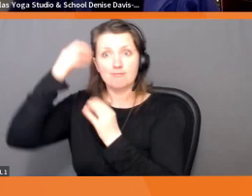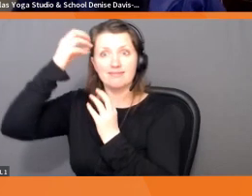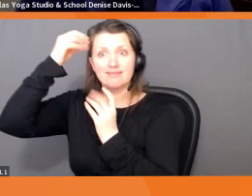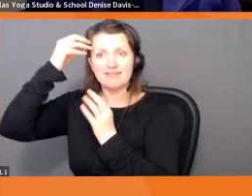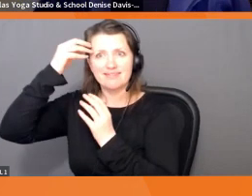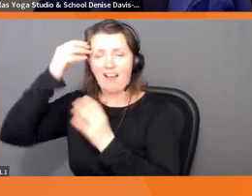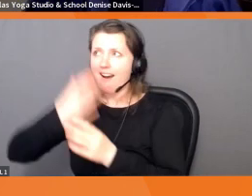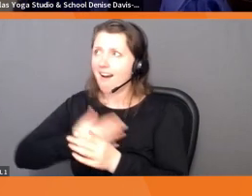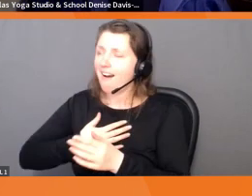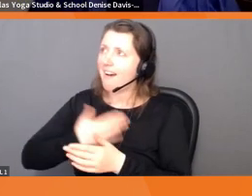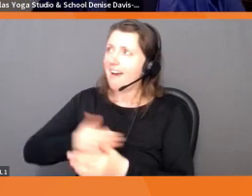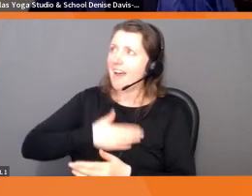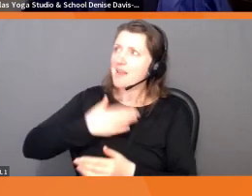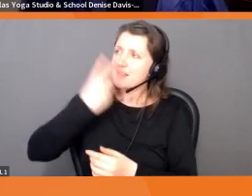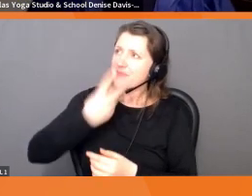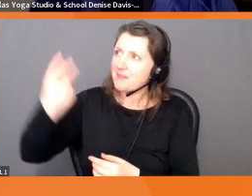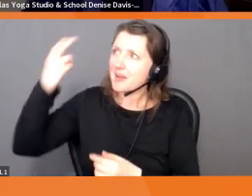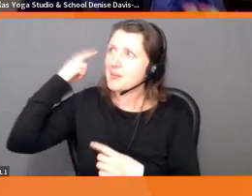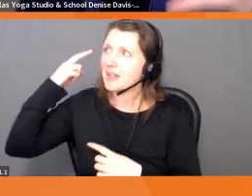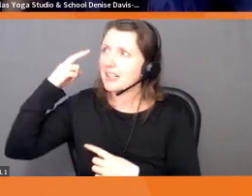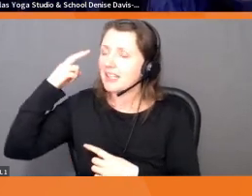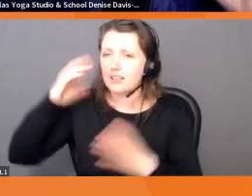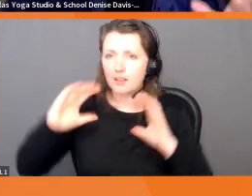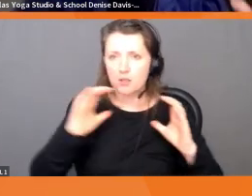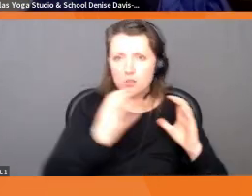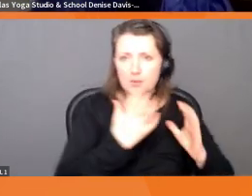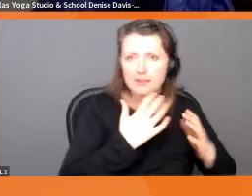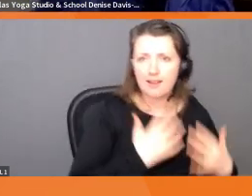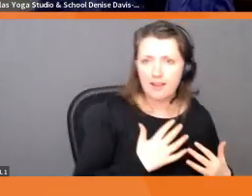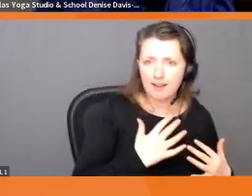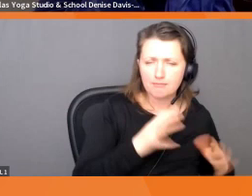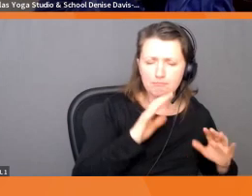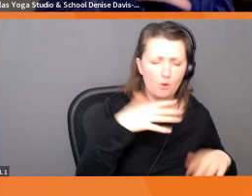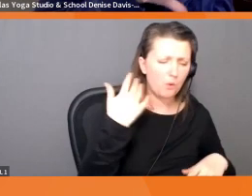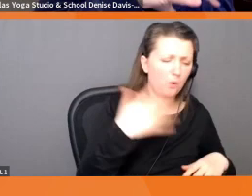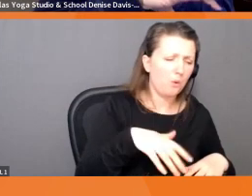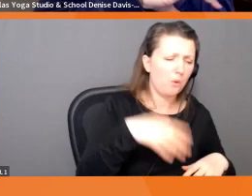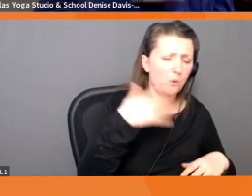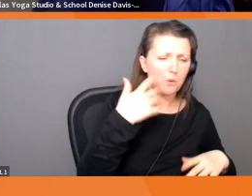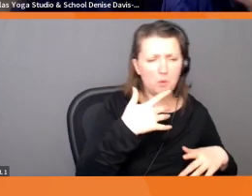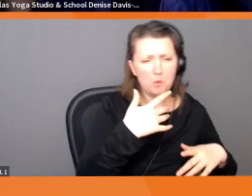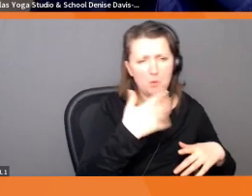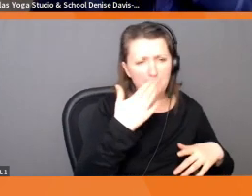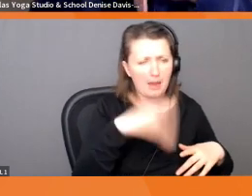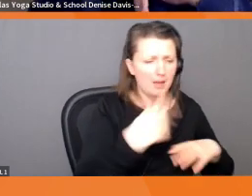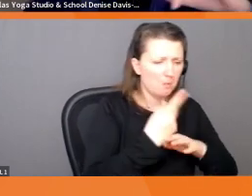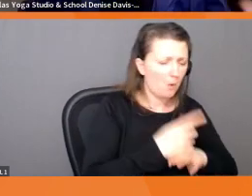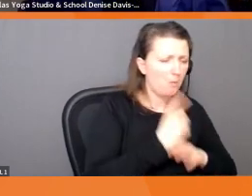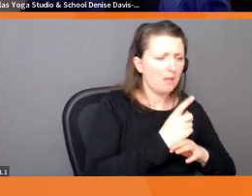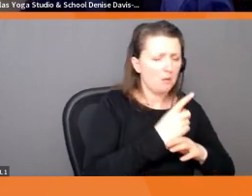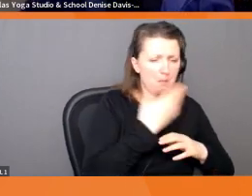arms overhead? Could you feel the difference? And could you feel how when you just take your attention into one hand and the other